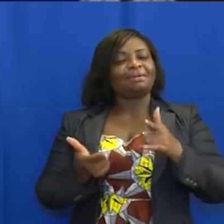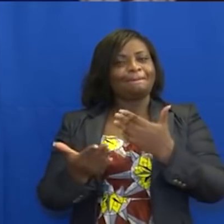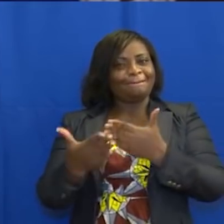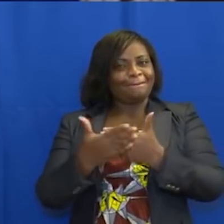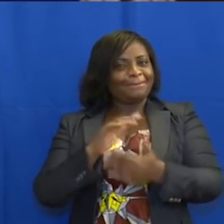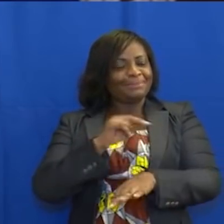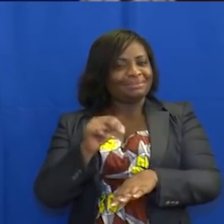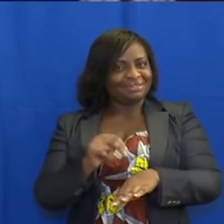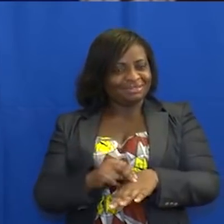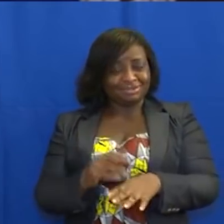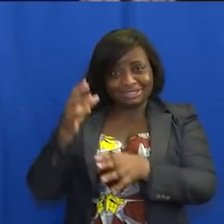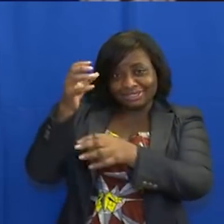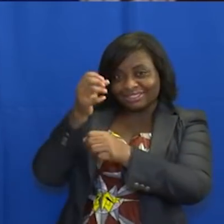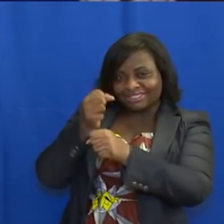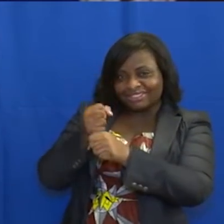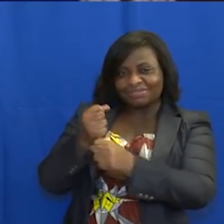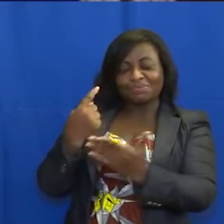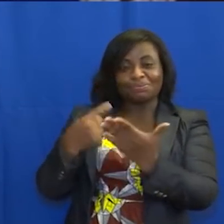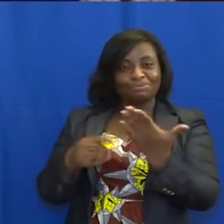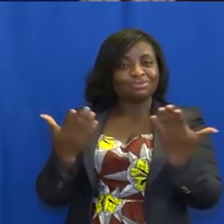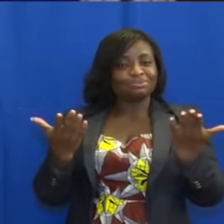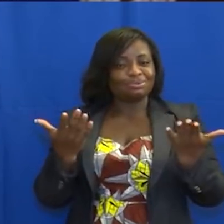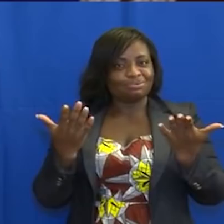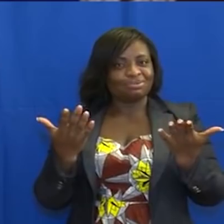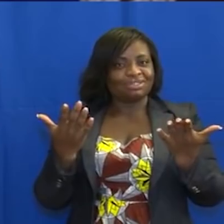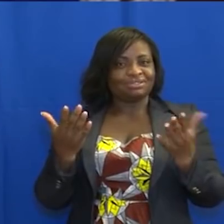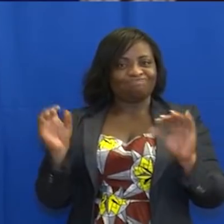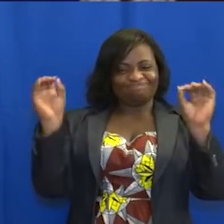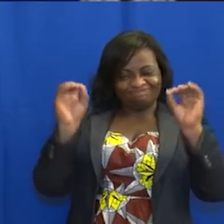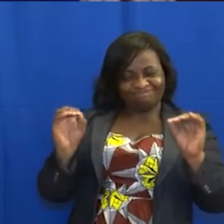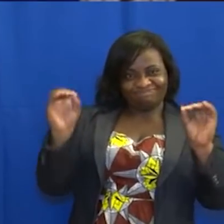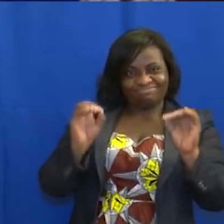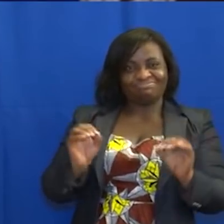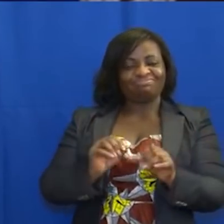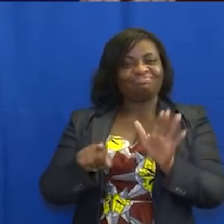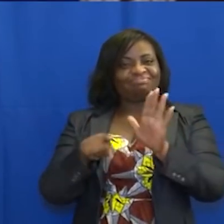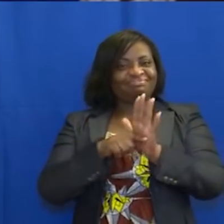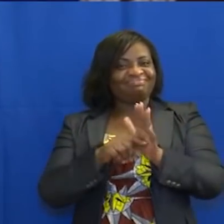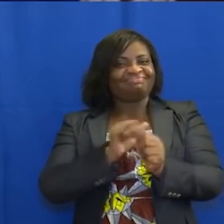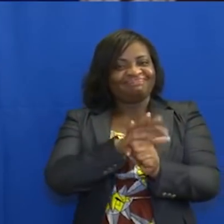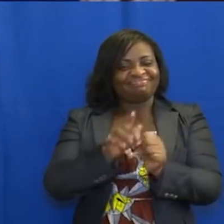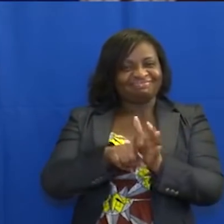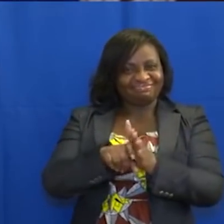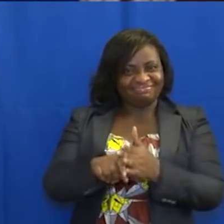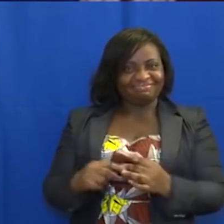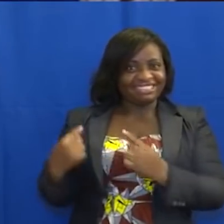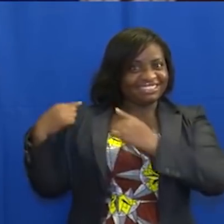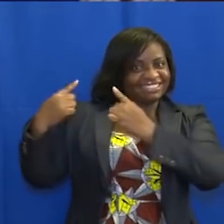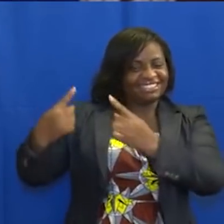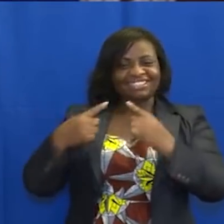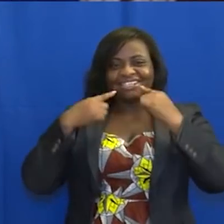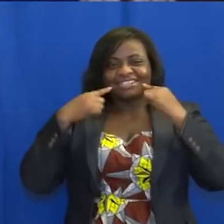to normal and achieve our ultimate goal of zero active cases. Since